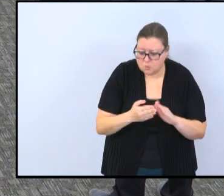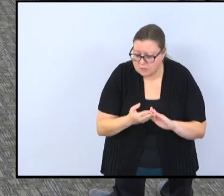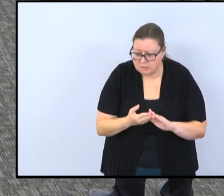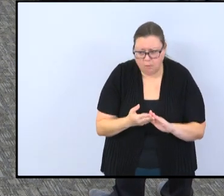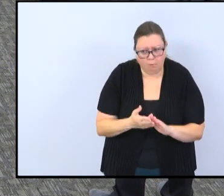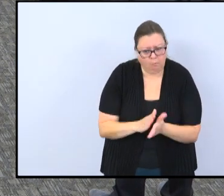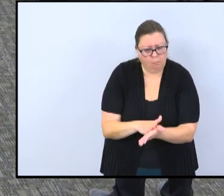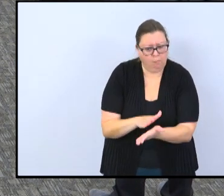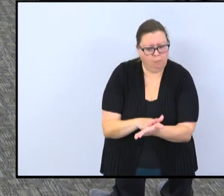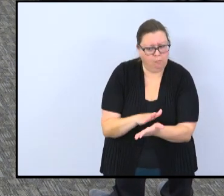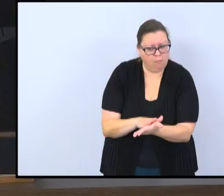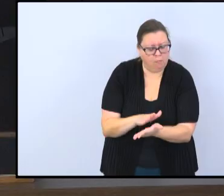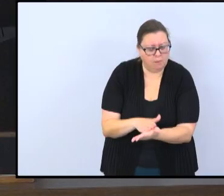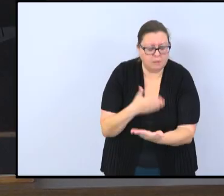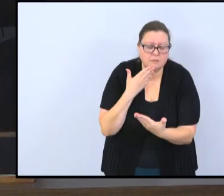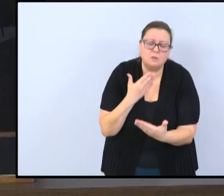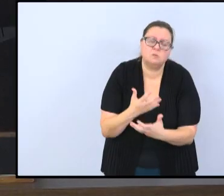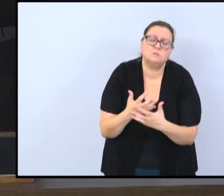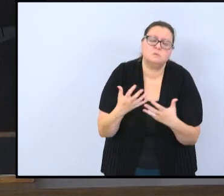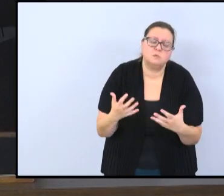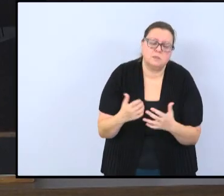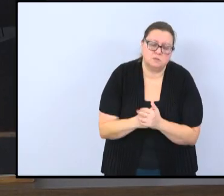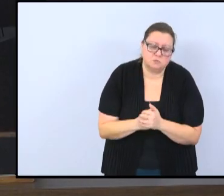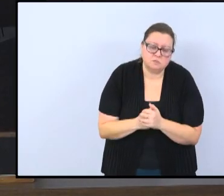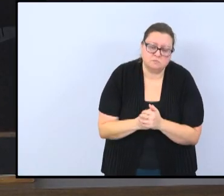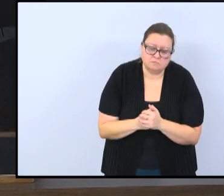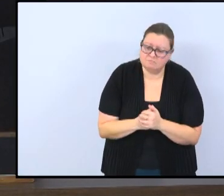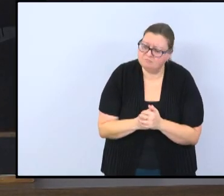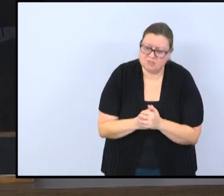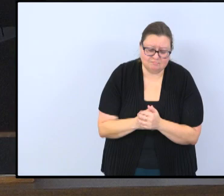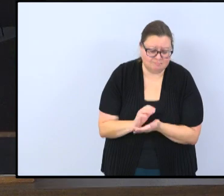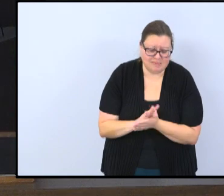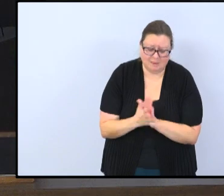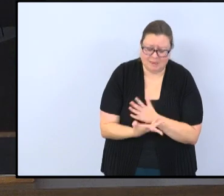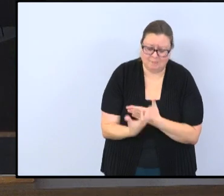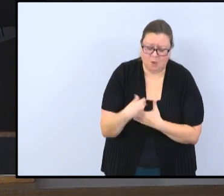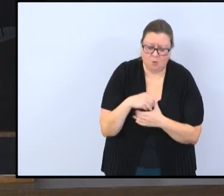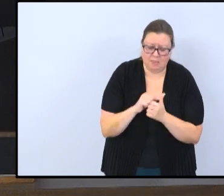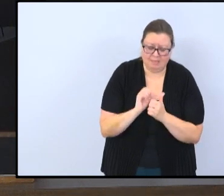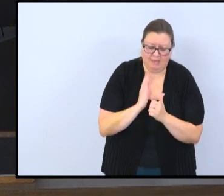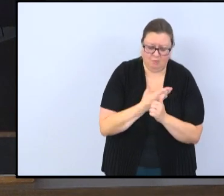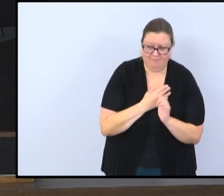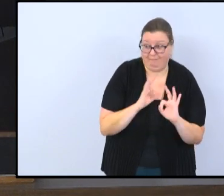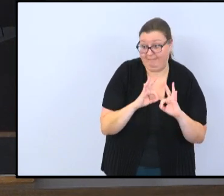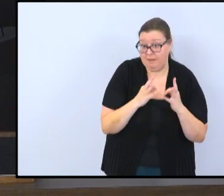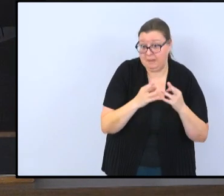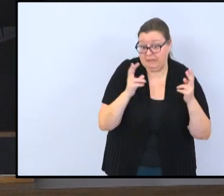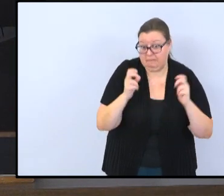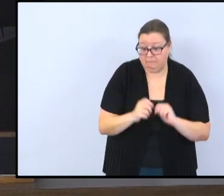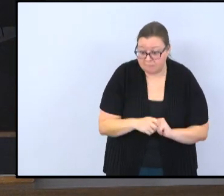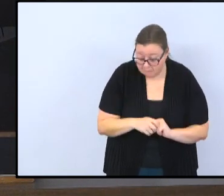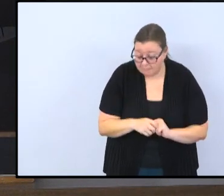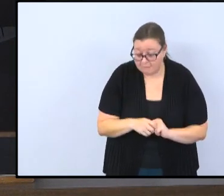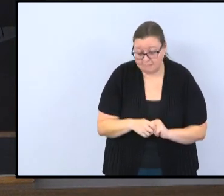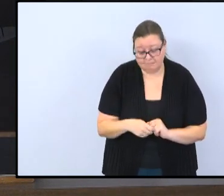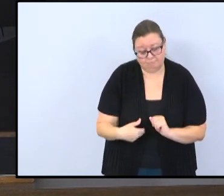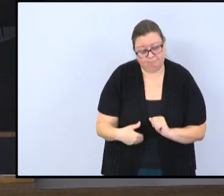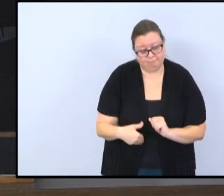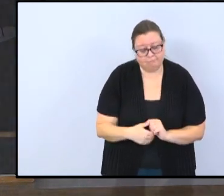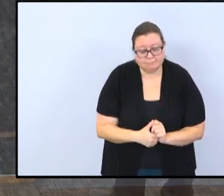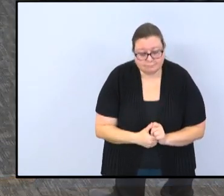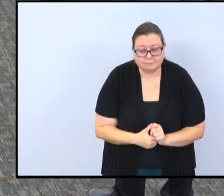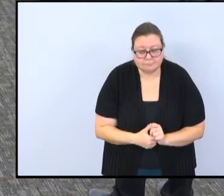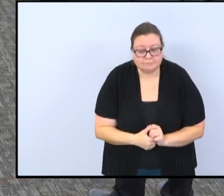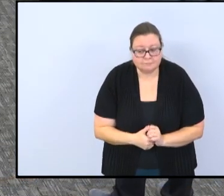so commendable. So thank you for really becoming part of a family. That's awesome.